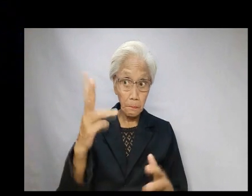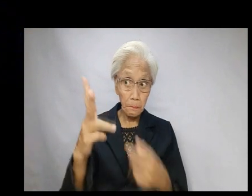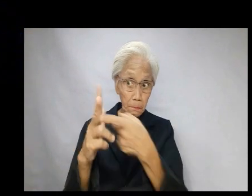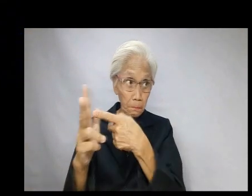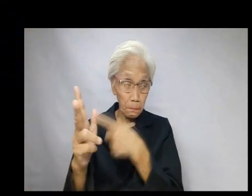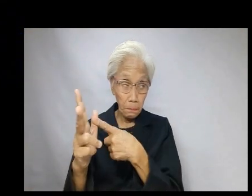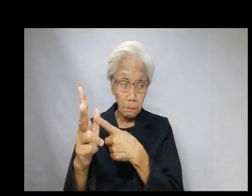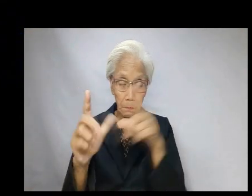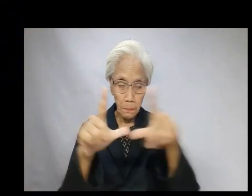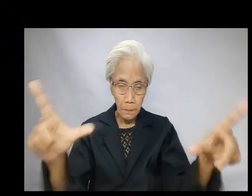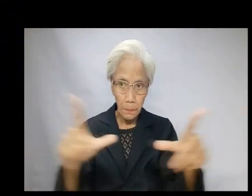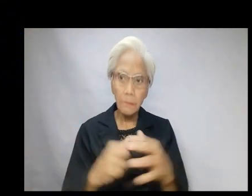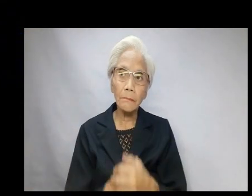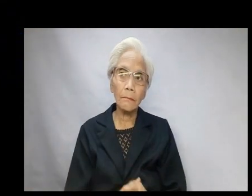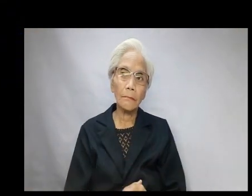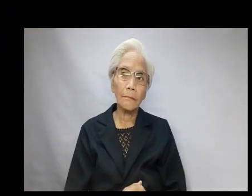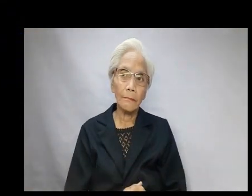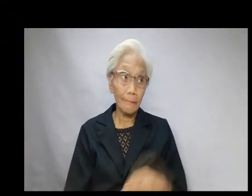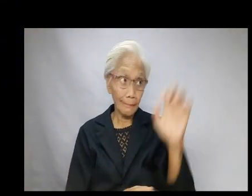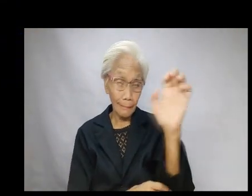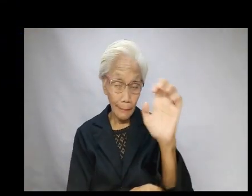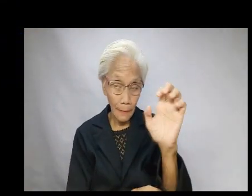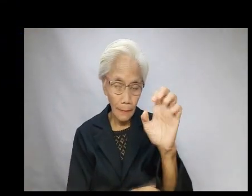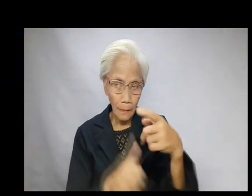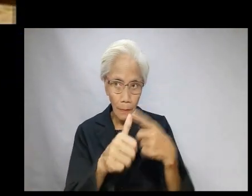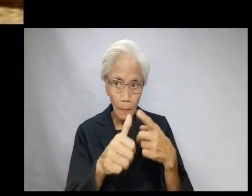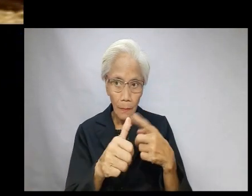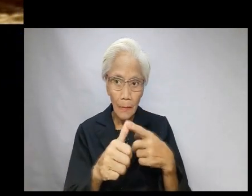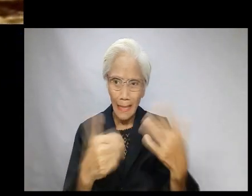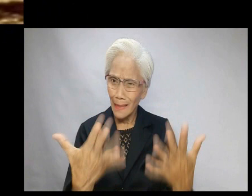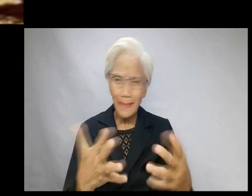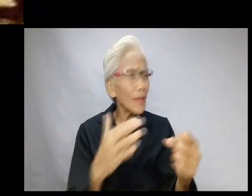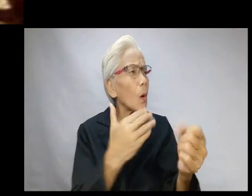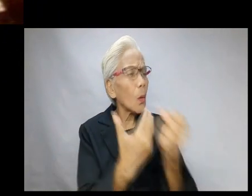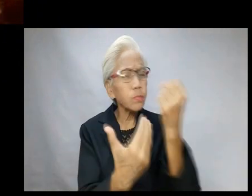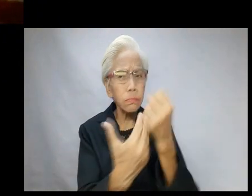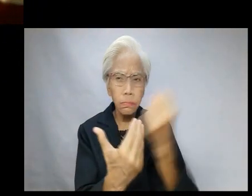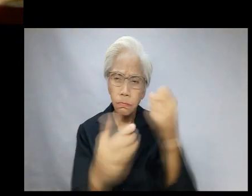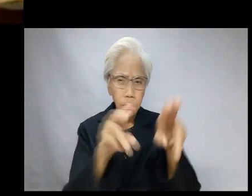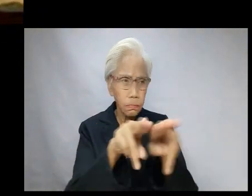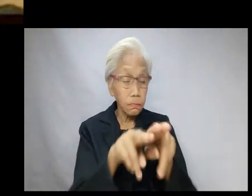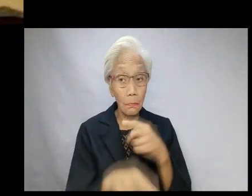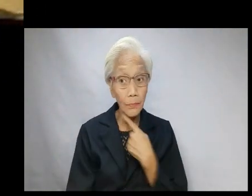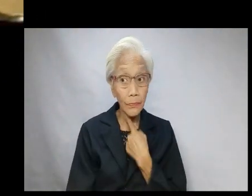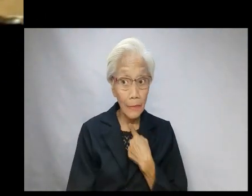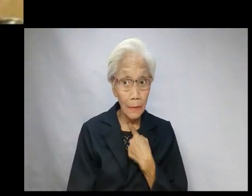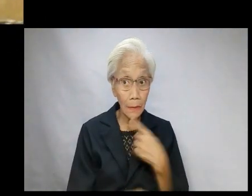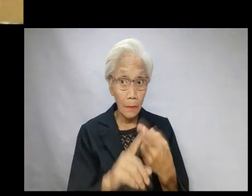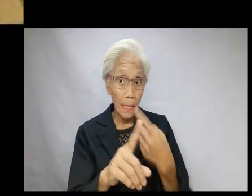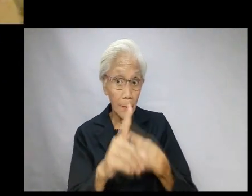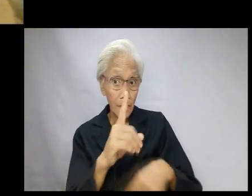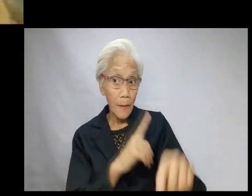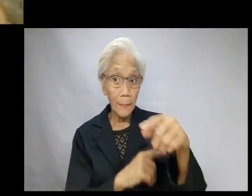The three levels of thirst. The first is eudipsia. Eudipsia is ordinary normal thirst.